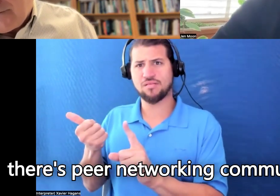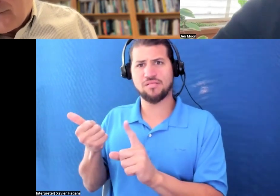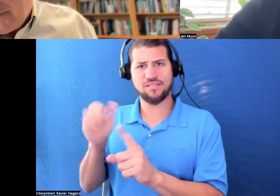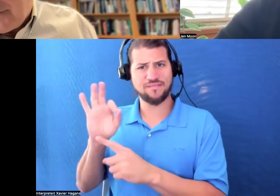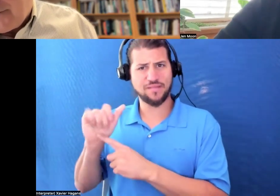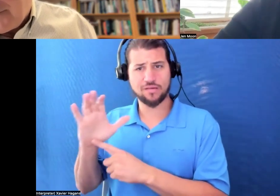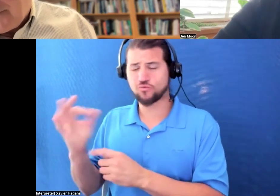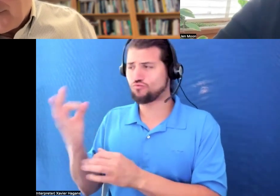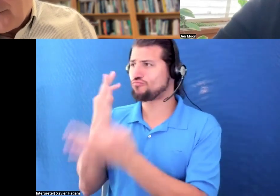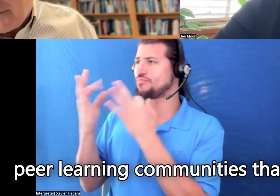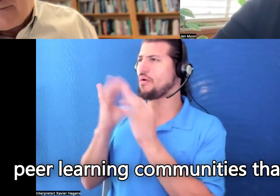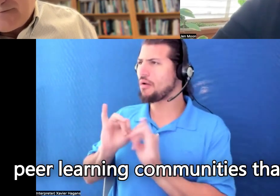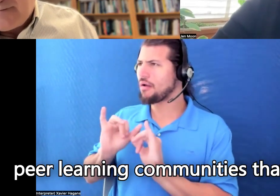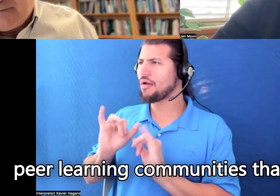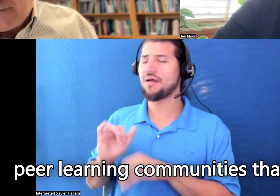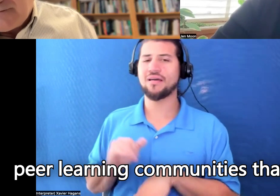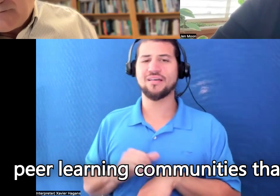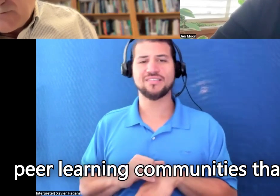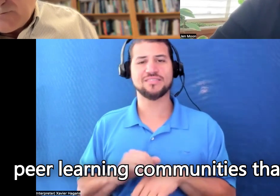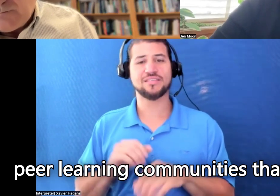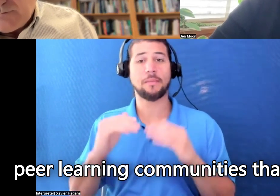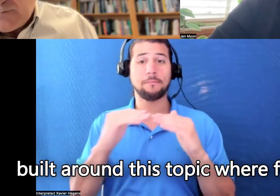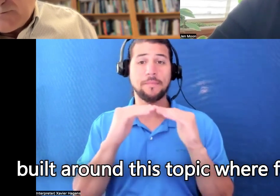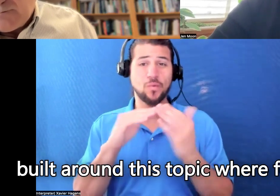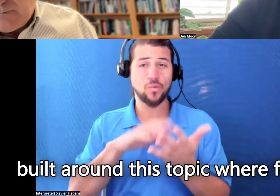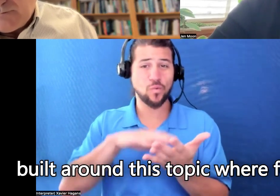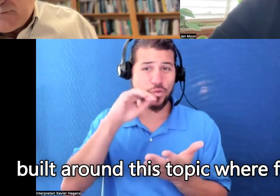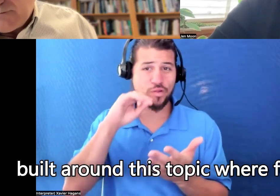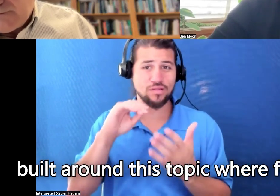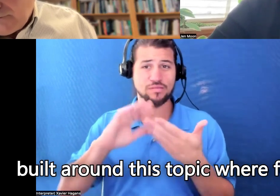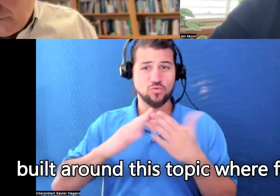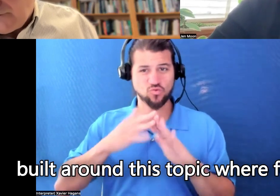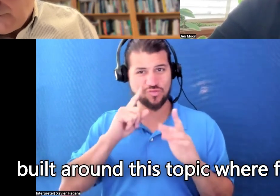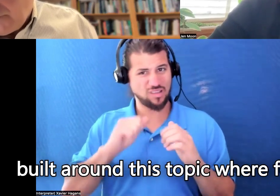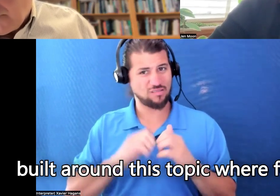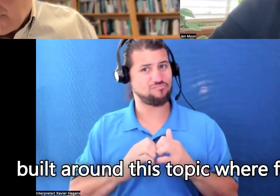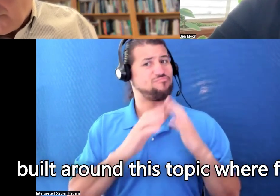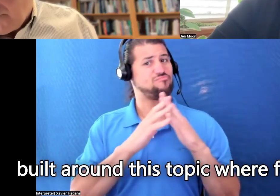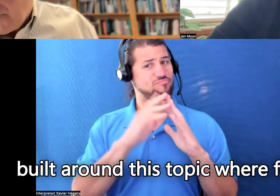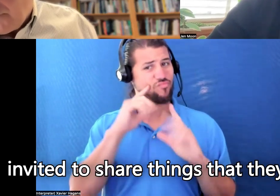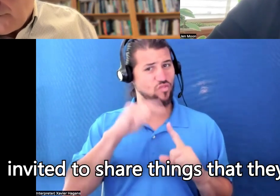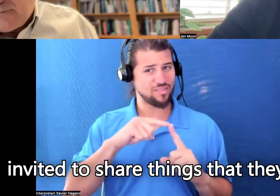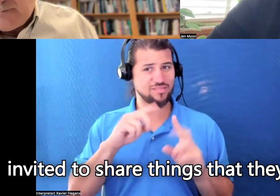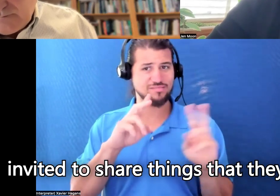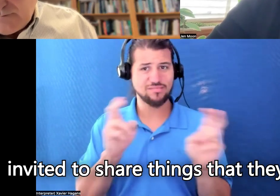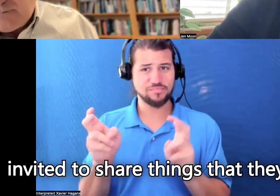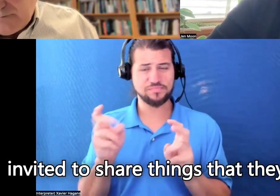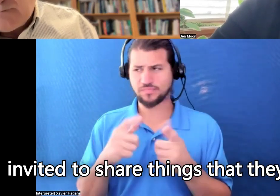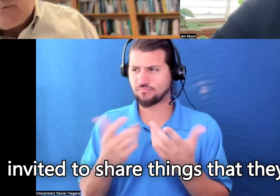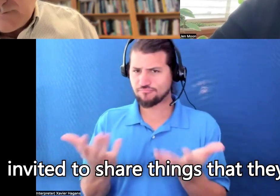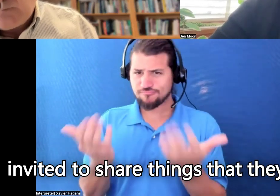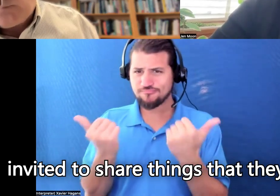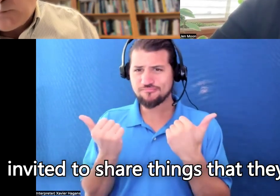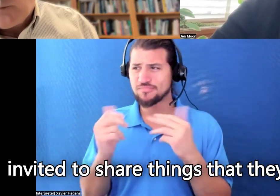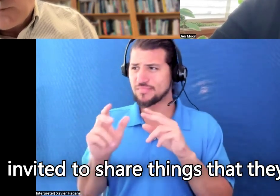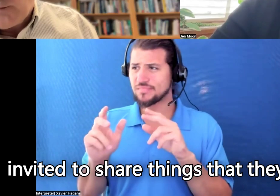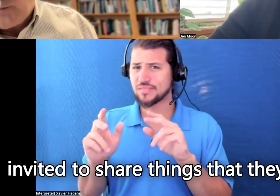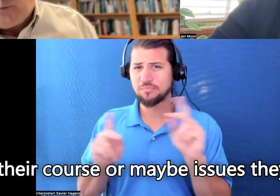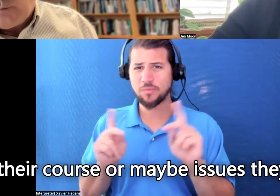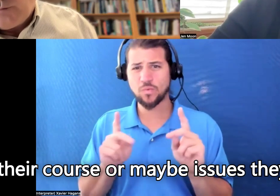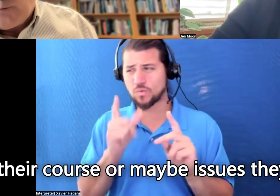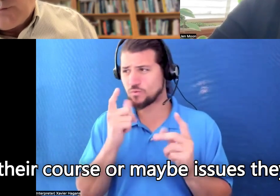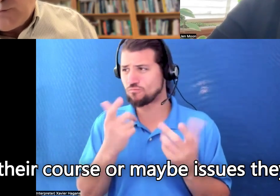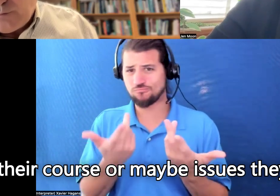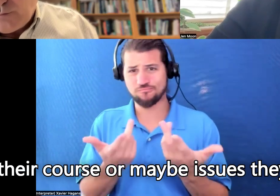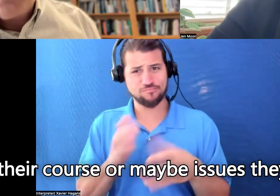communities or peer learning communities that can be built around this topic where folks are invited to share things that they do